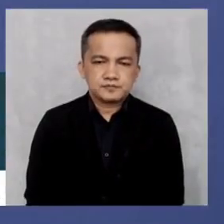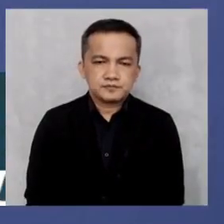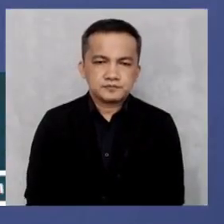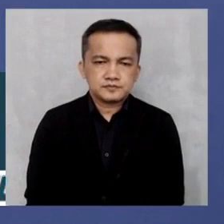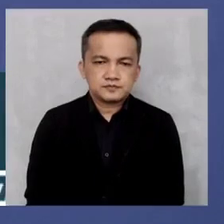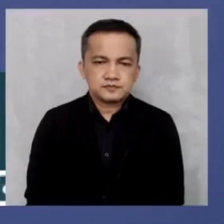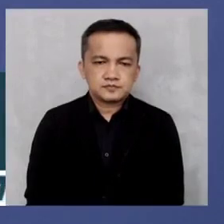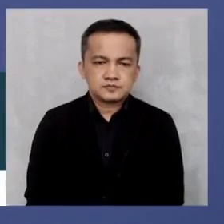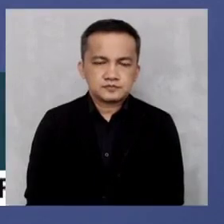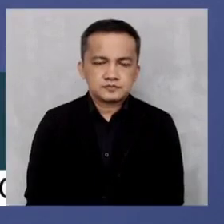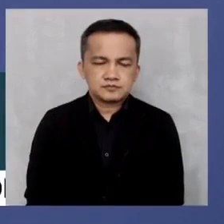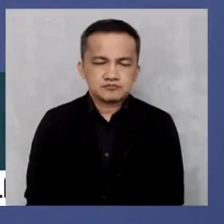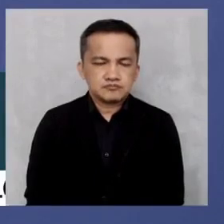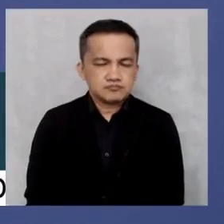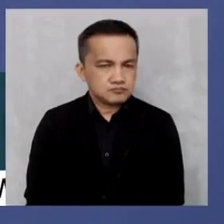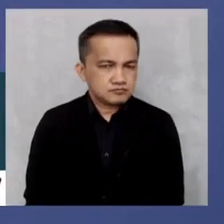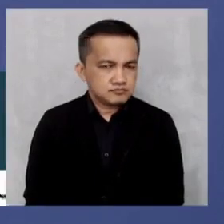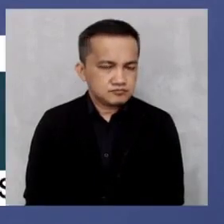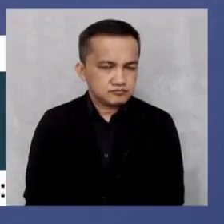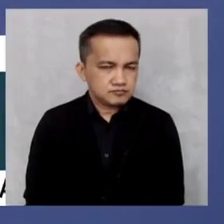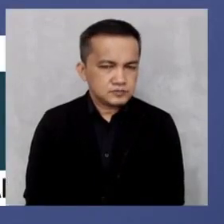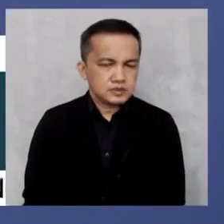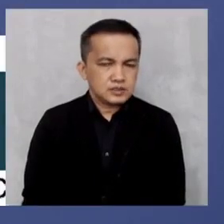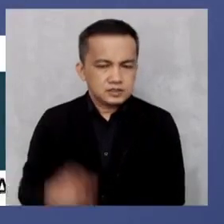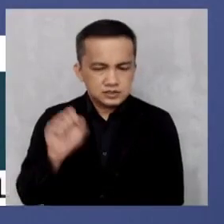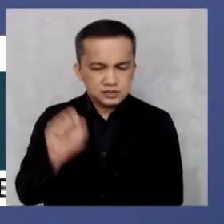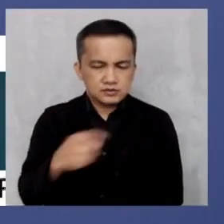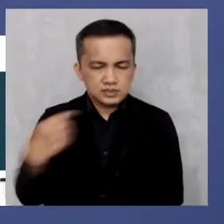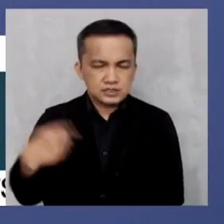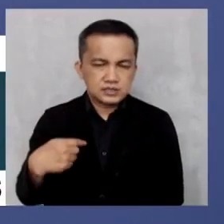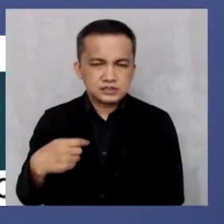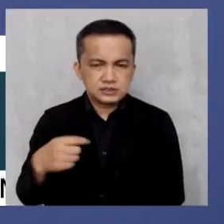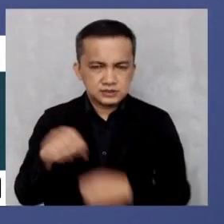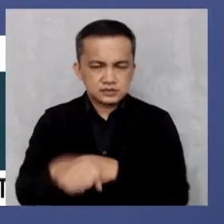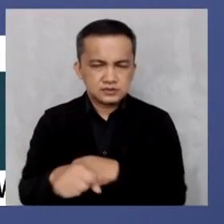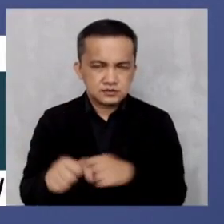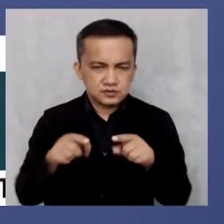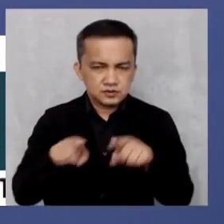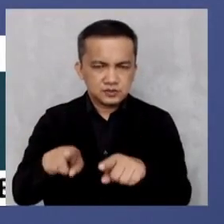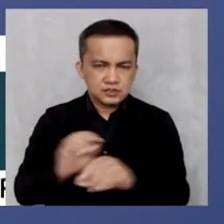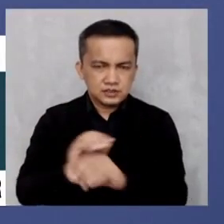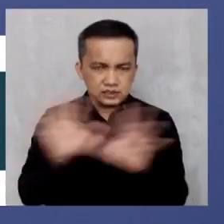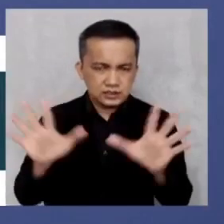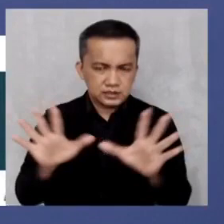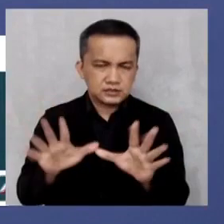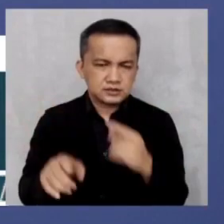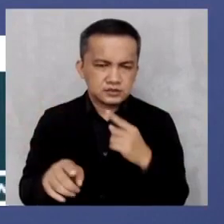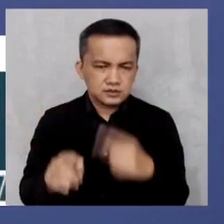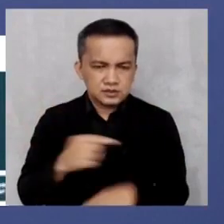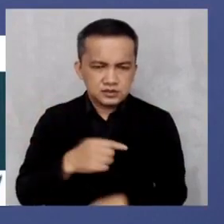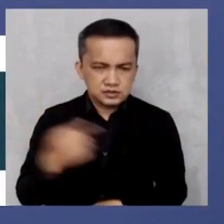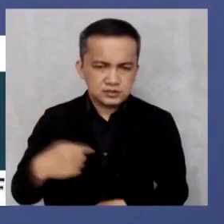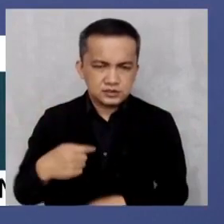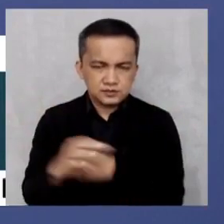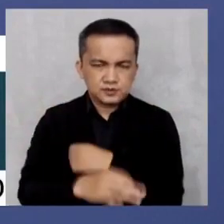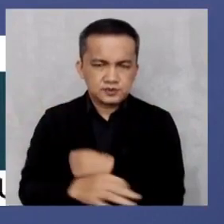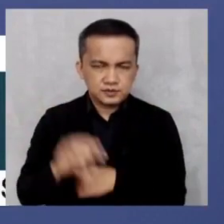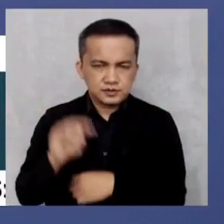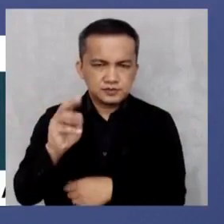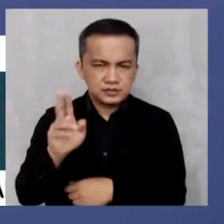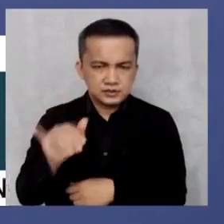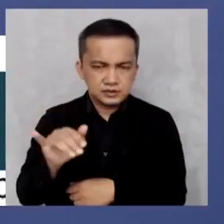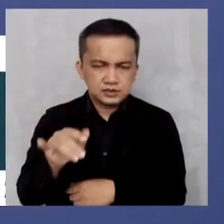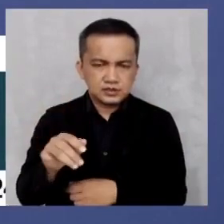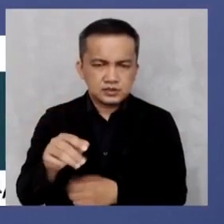On the South China Sea arbitration case is consistent, clear, and firm. The Chinese Foreign Ministry issued a statement on